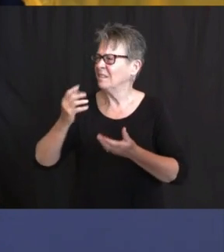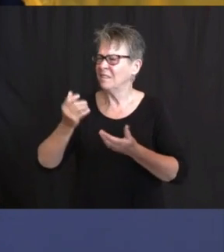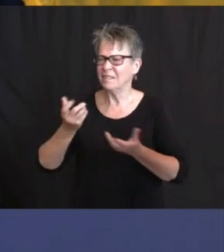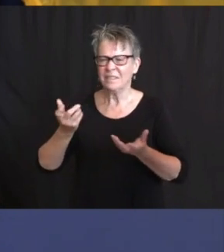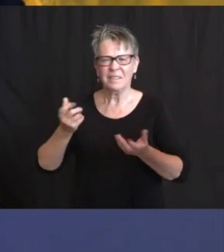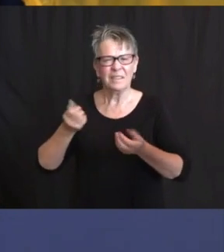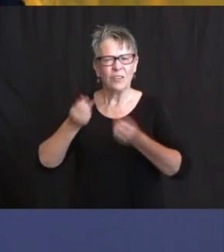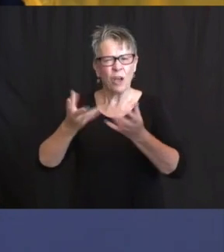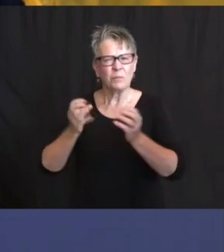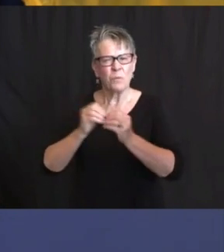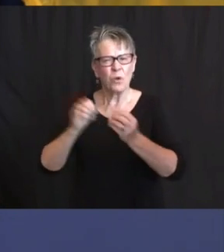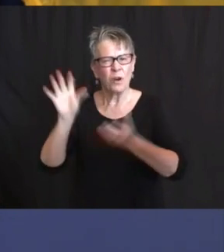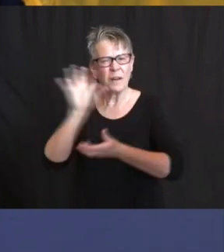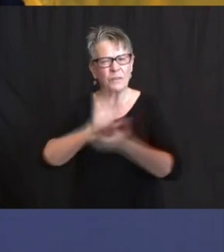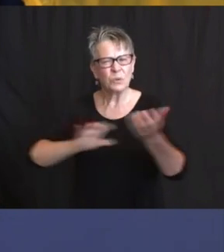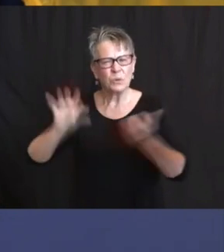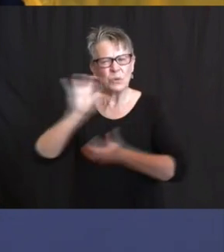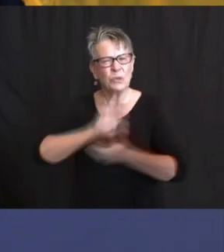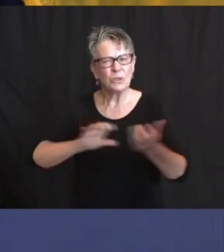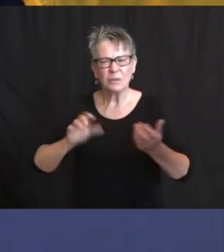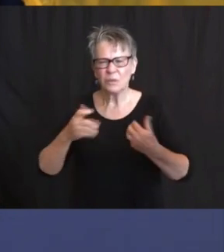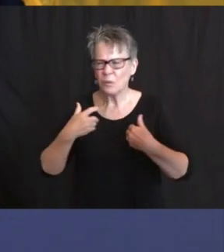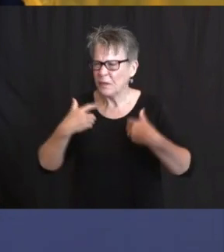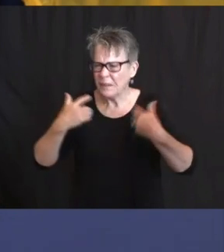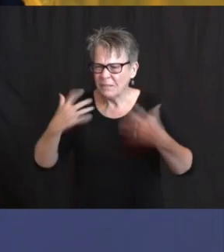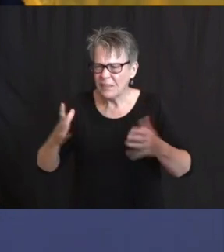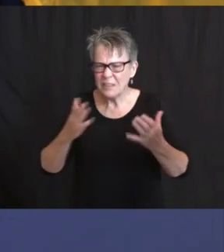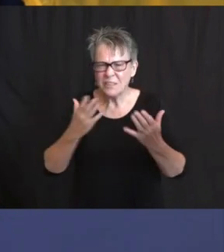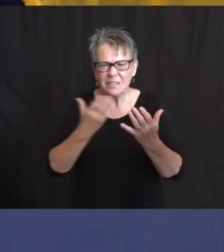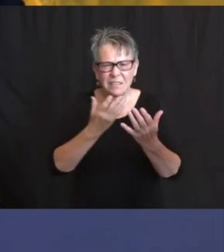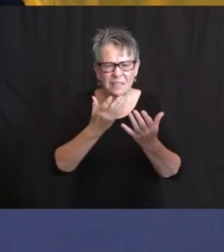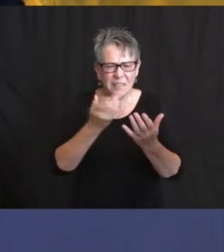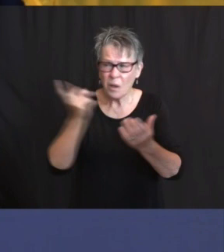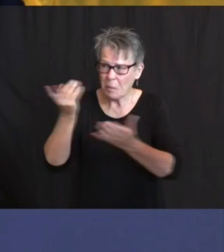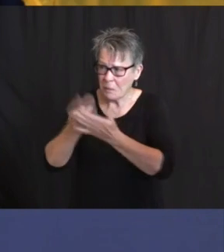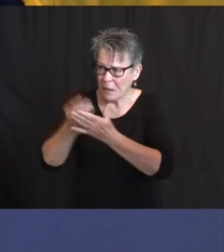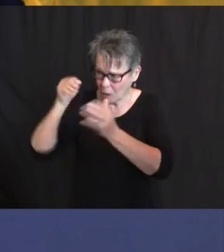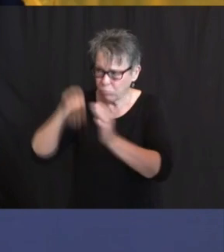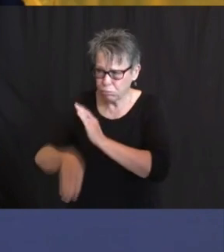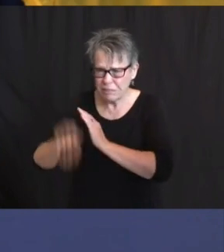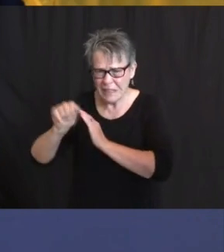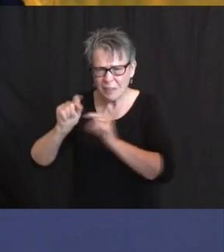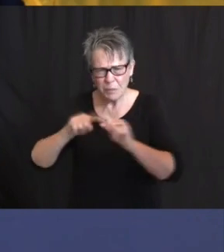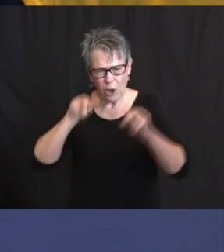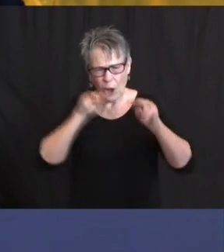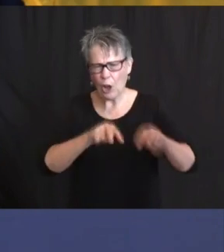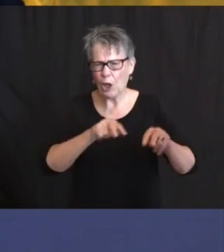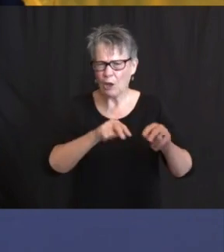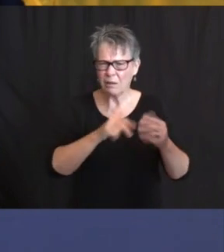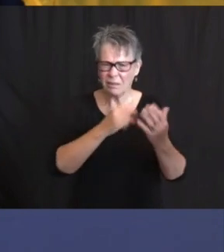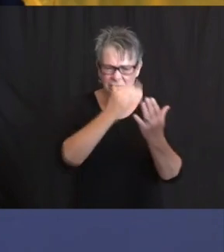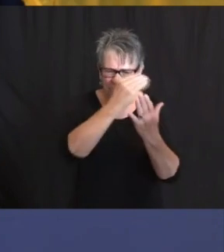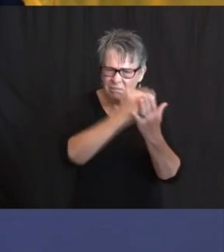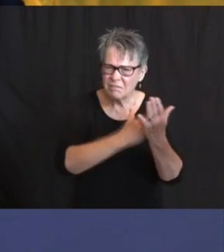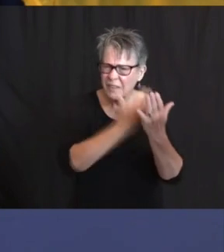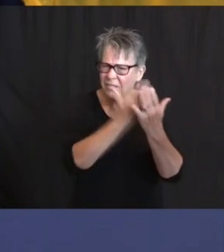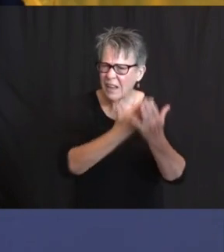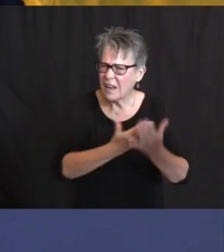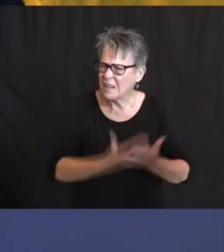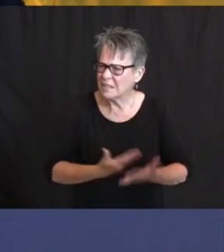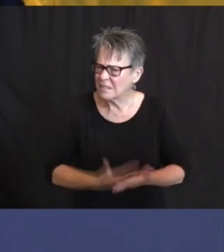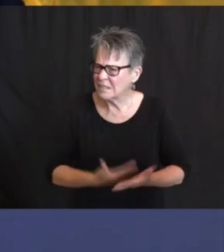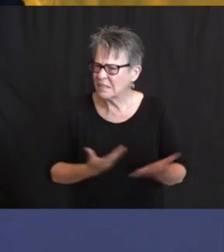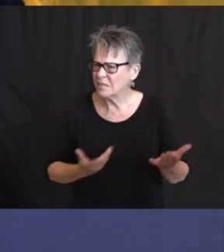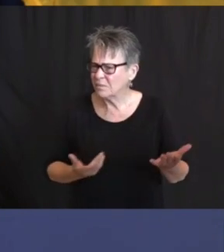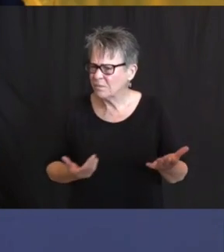public health creates economic health and not the other way around is actually, in fact, the case. So with that, I want to